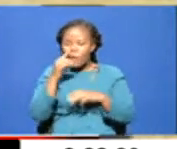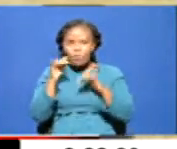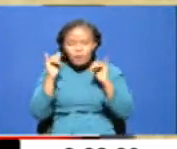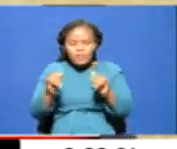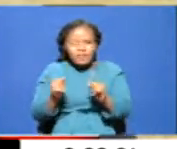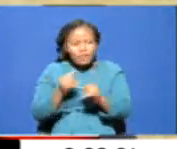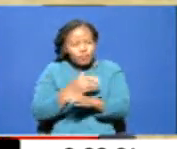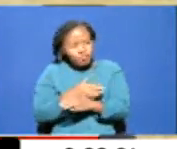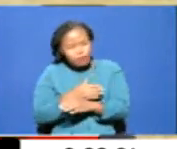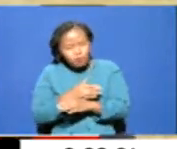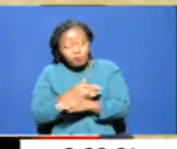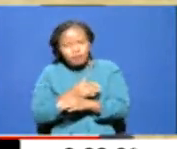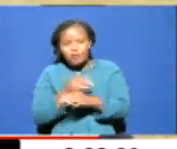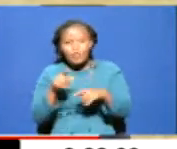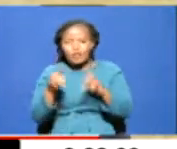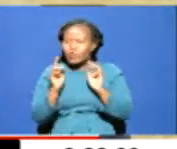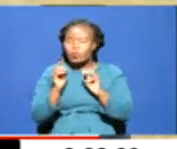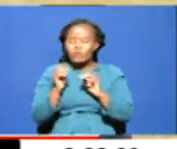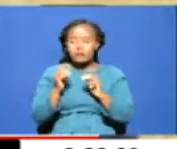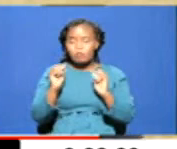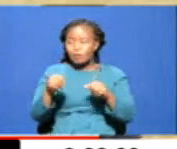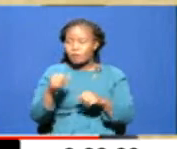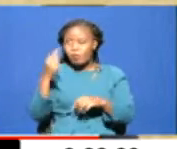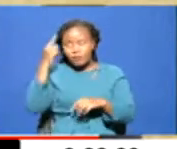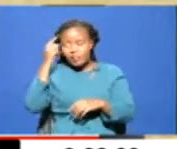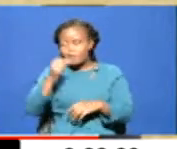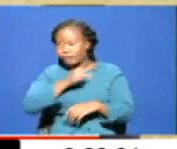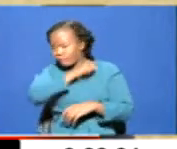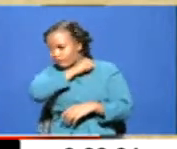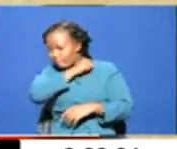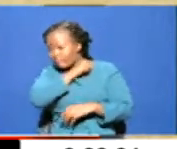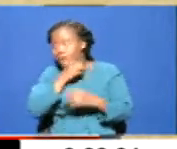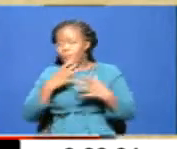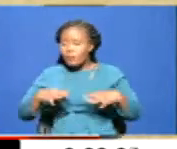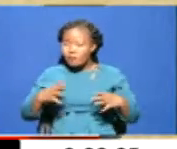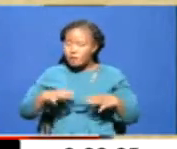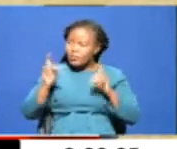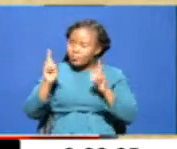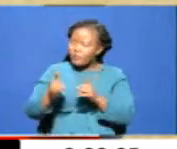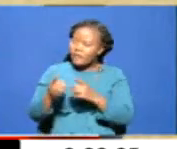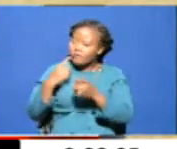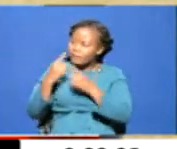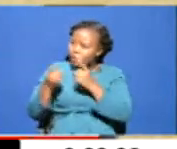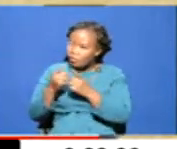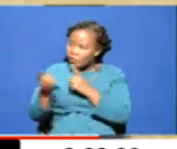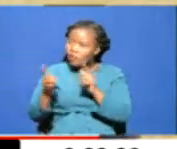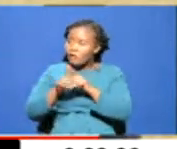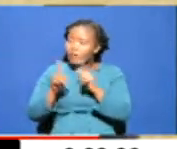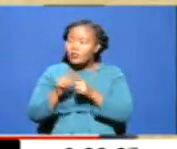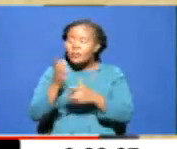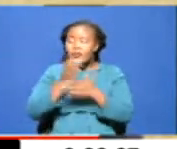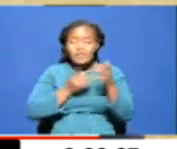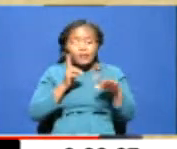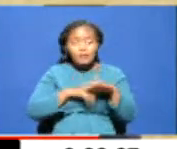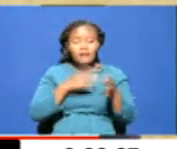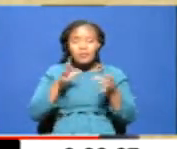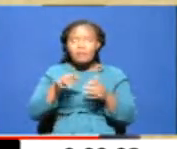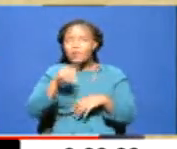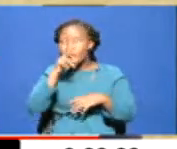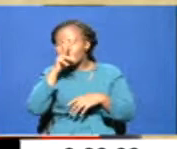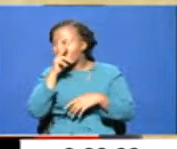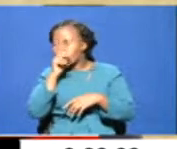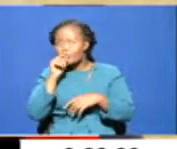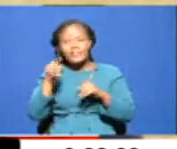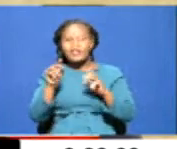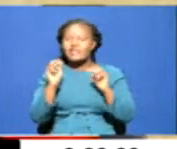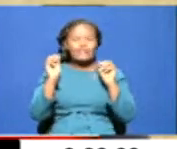yourself. I wish people can come out and waonge, unapatana na watu, hata ukitoka nje unapiga nduru kama mchizi. It's okay. We